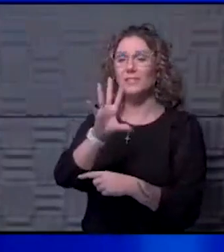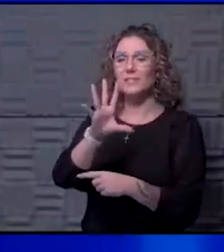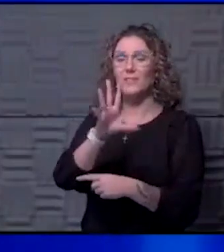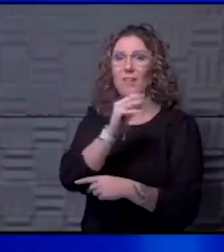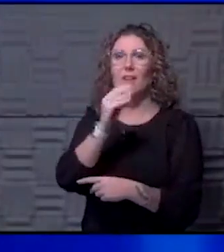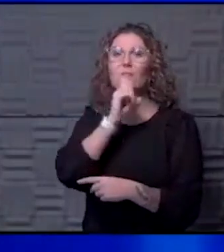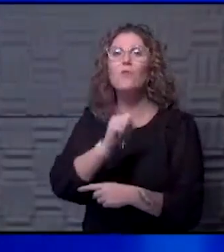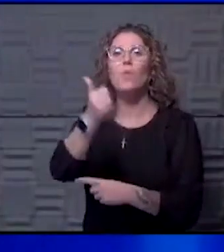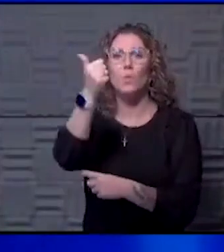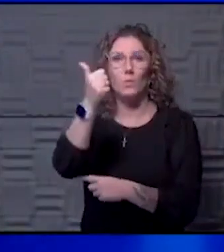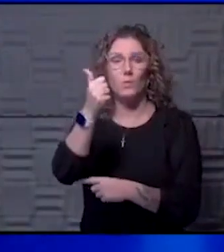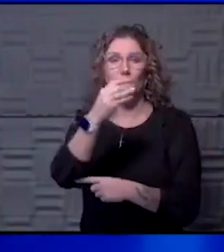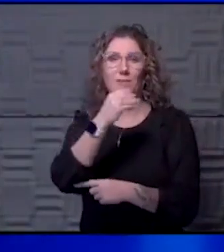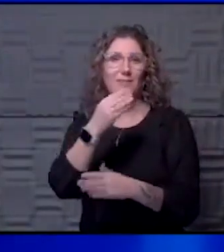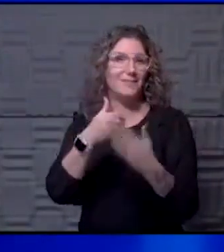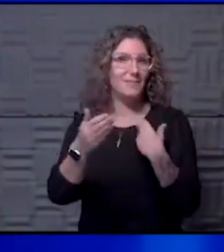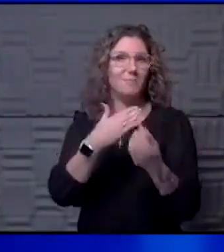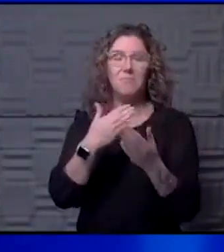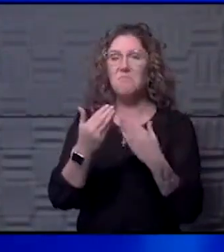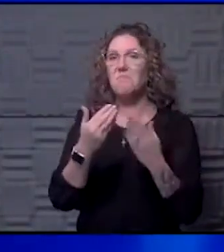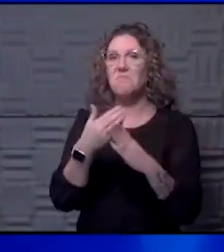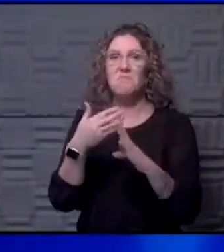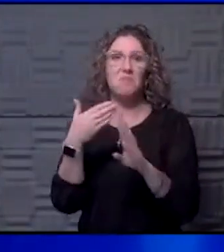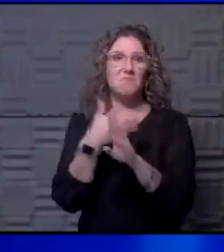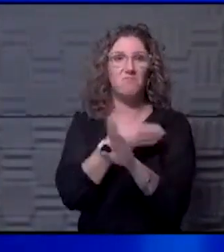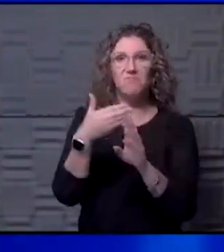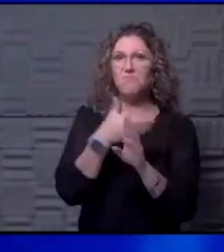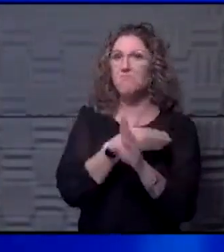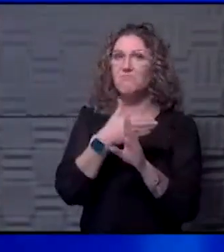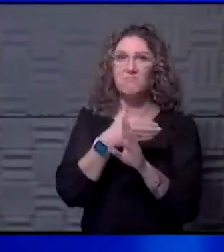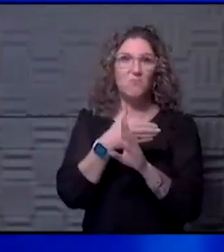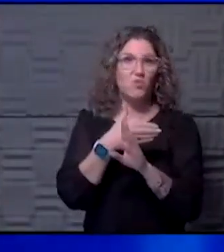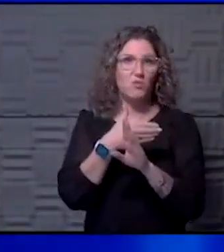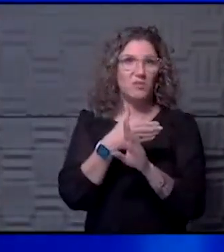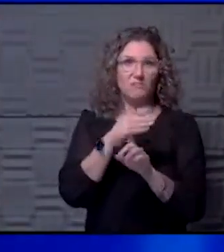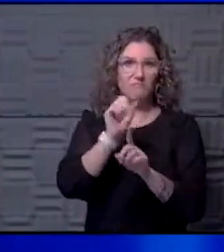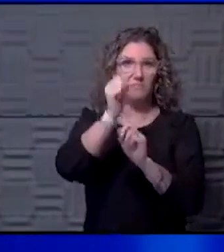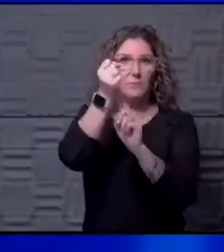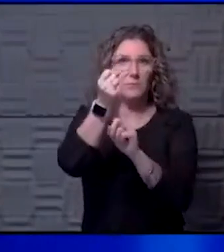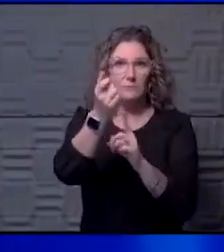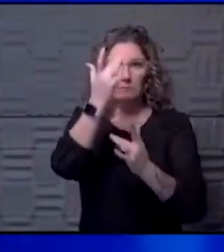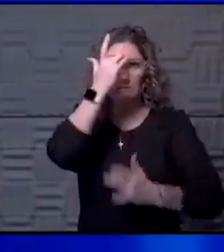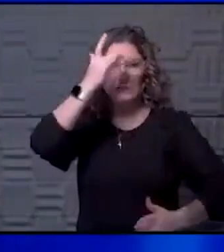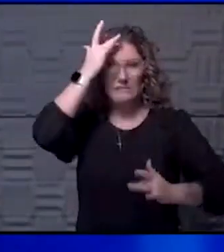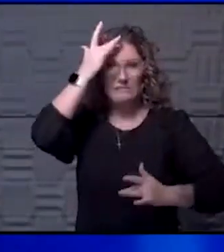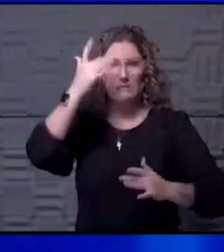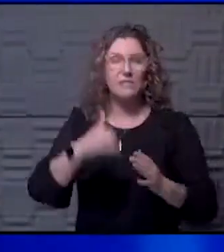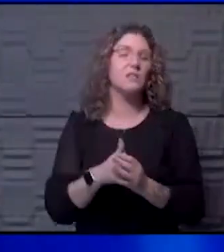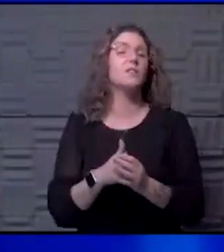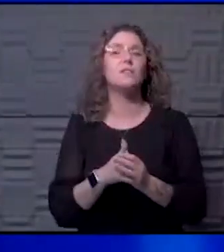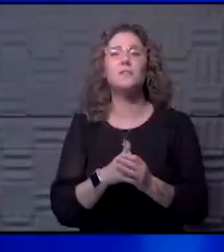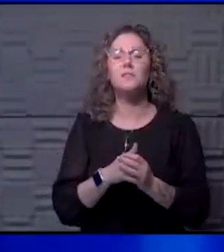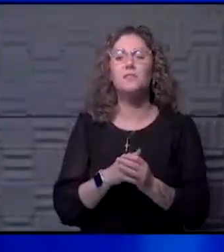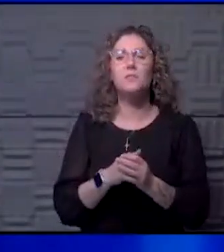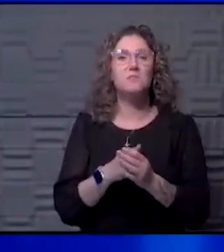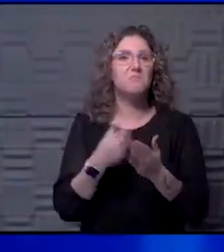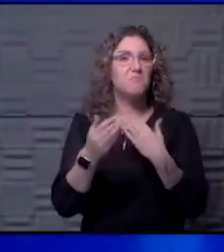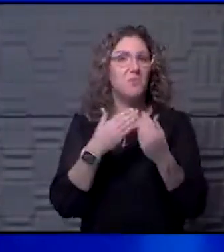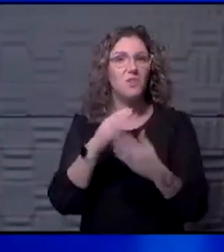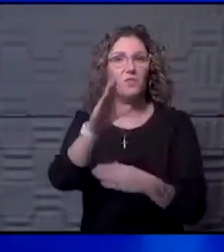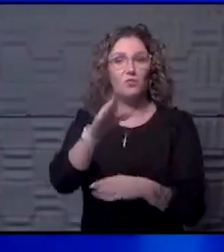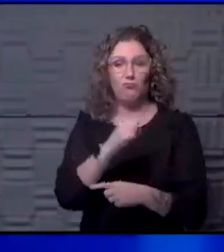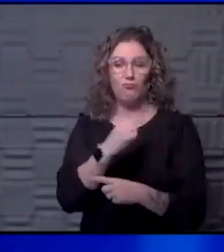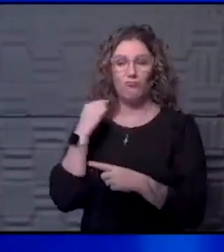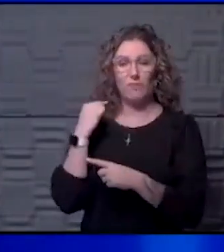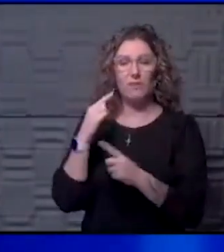older, regardless of coexisting disease. There's really, really, really good evidence that says that regardless of your risk